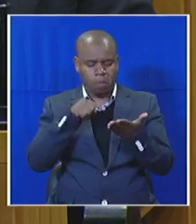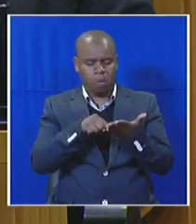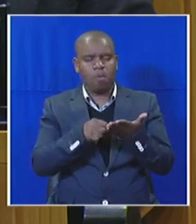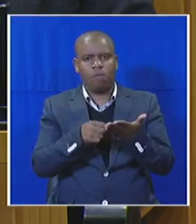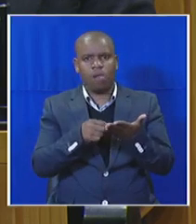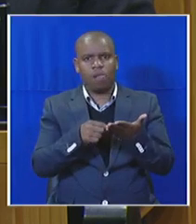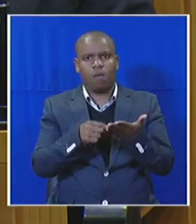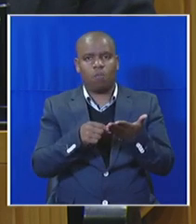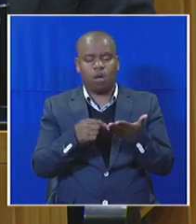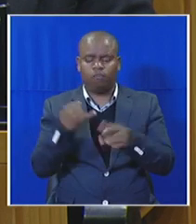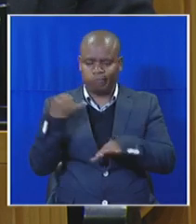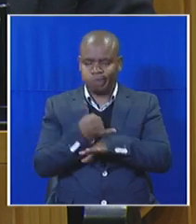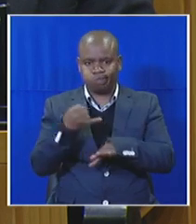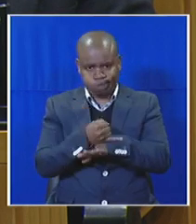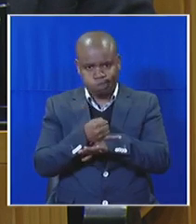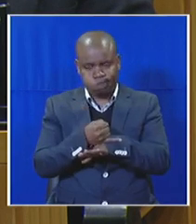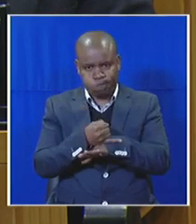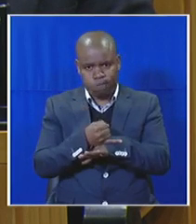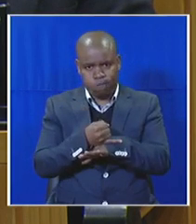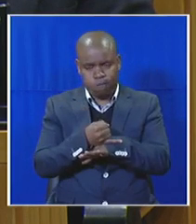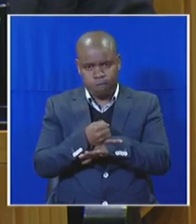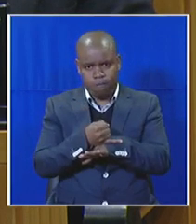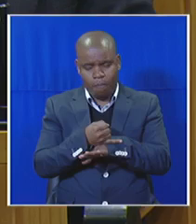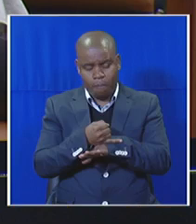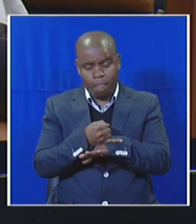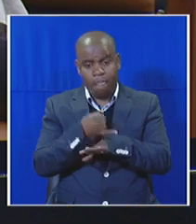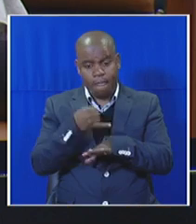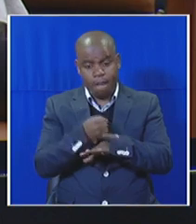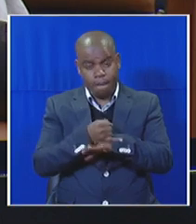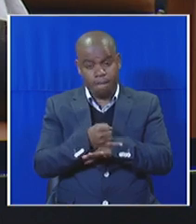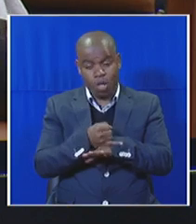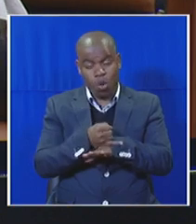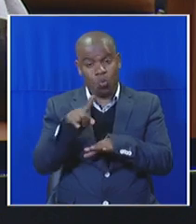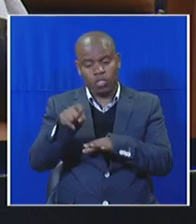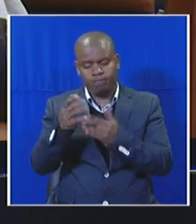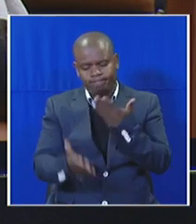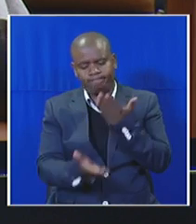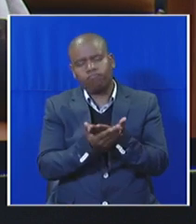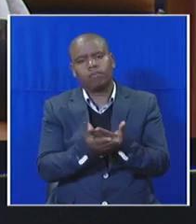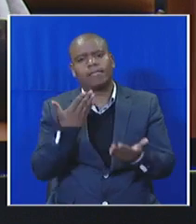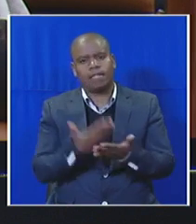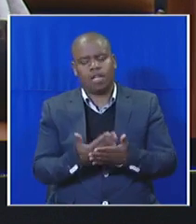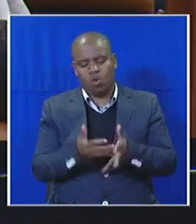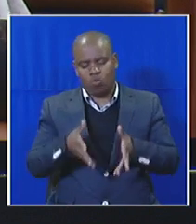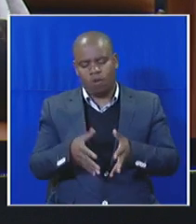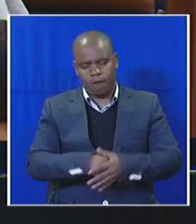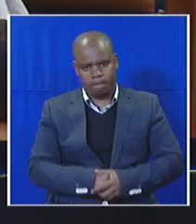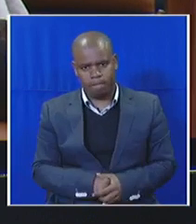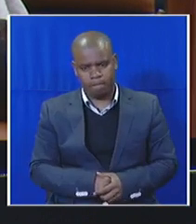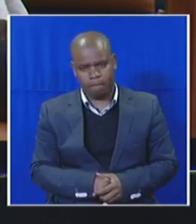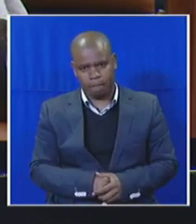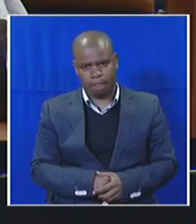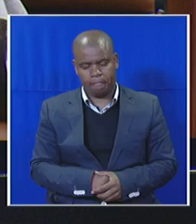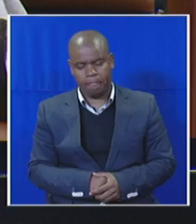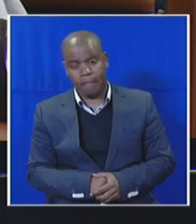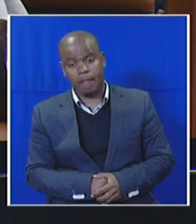an urgent question to be scheduled on the matter today. The question would